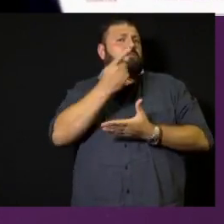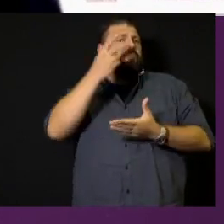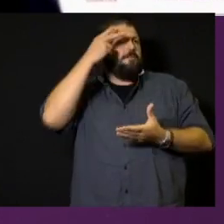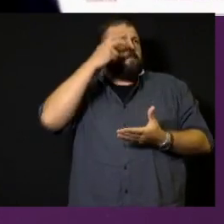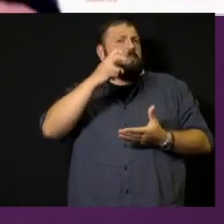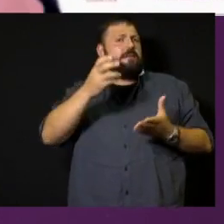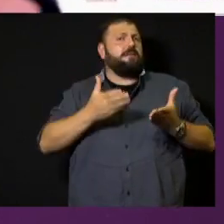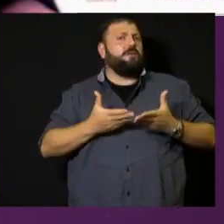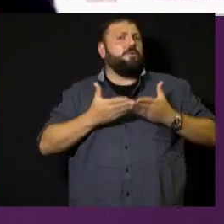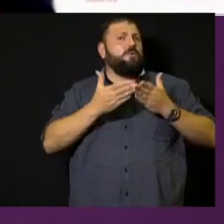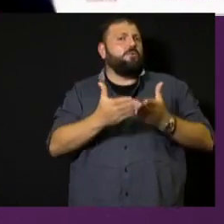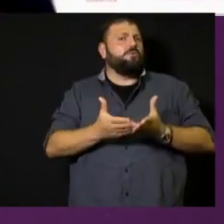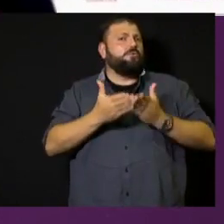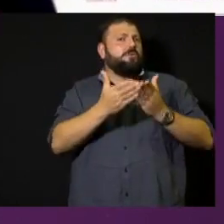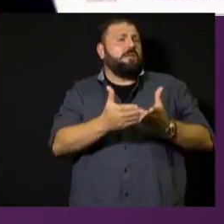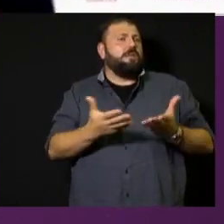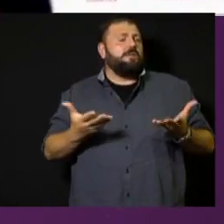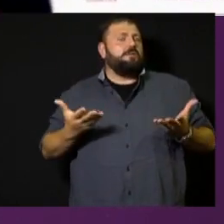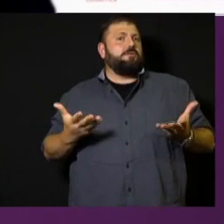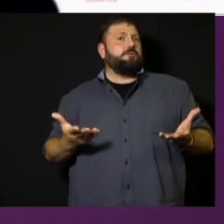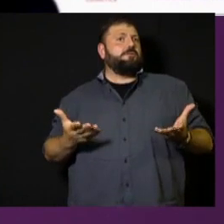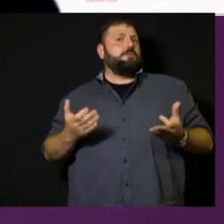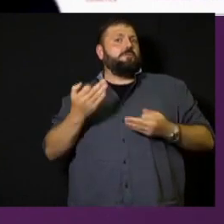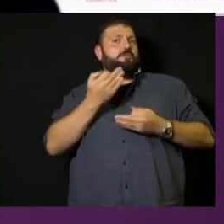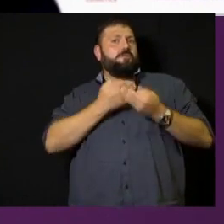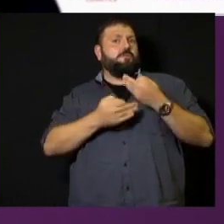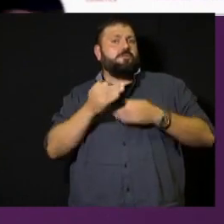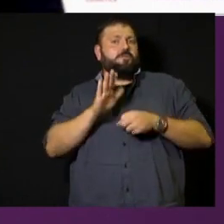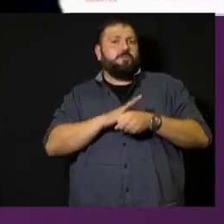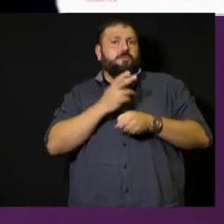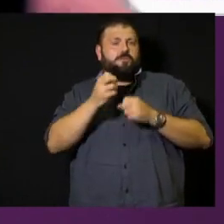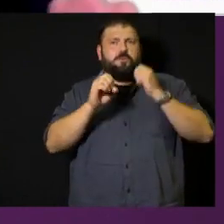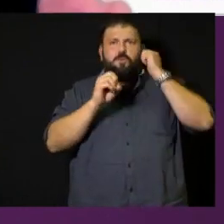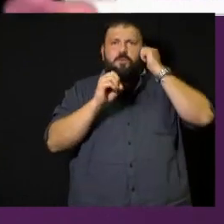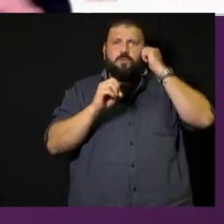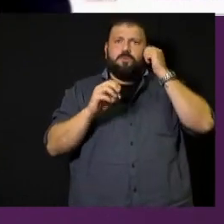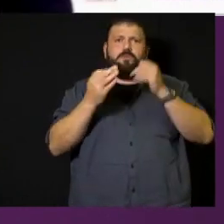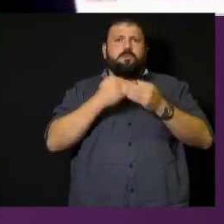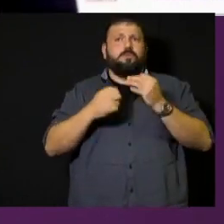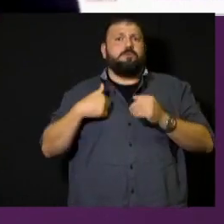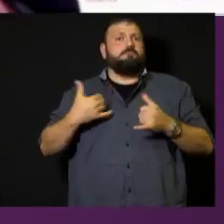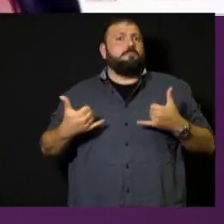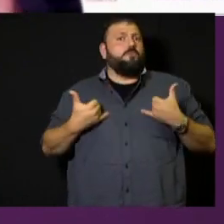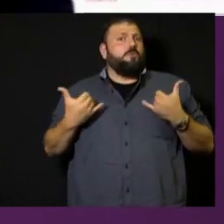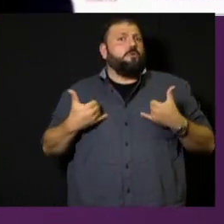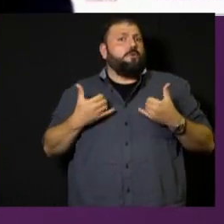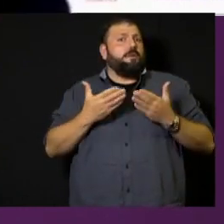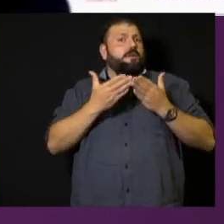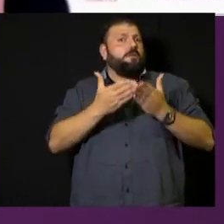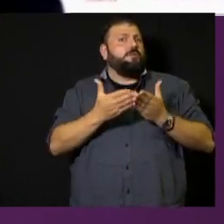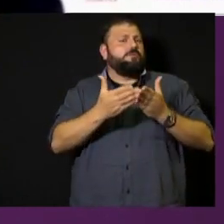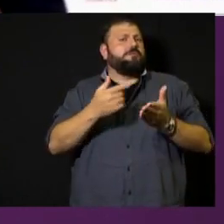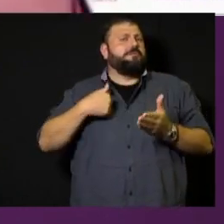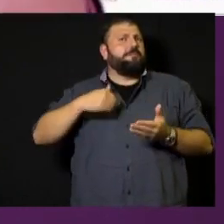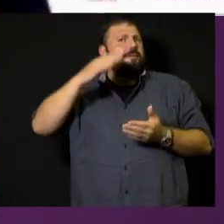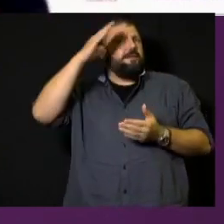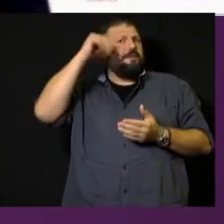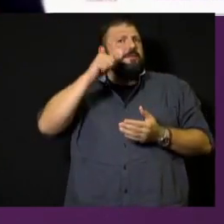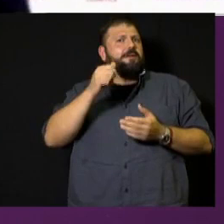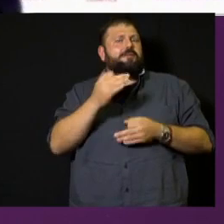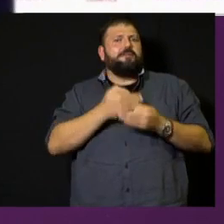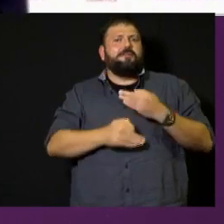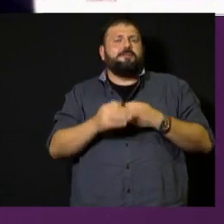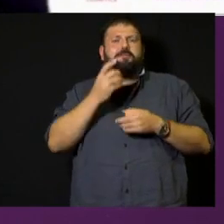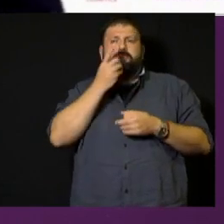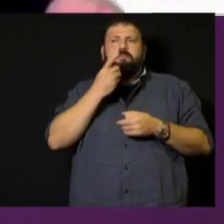a 24-year-old, and I went a cruise to the Greek island. And I remember that